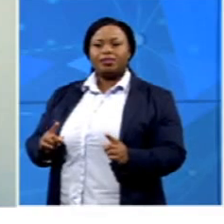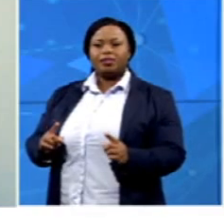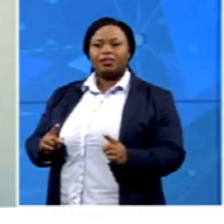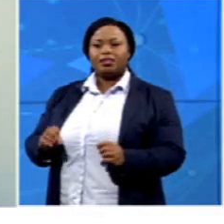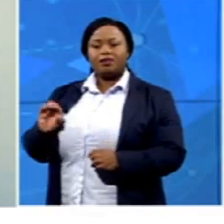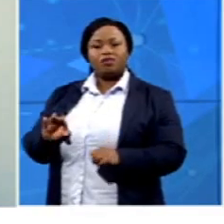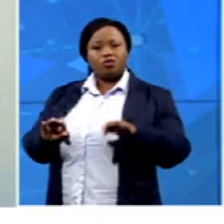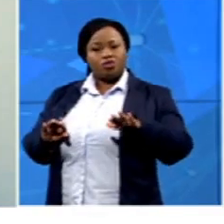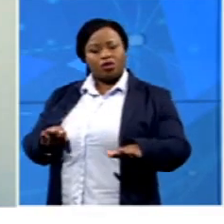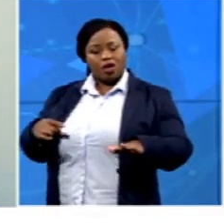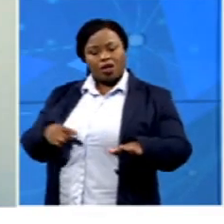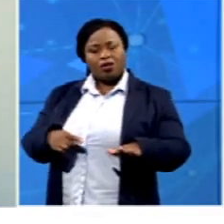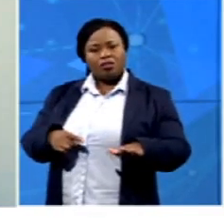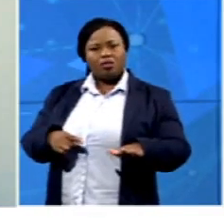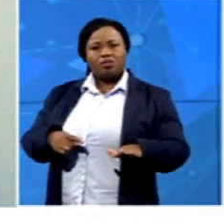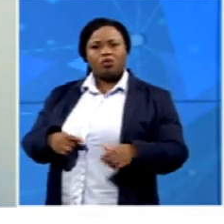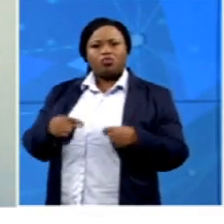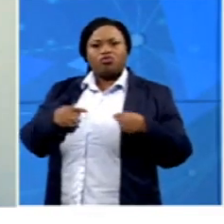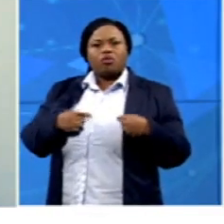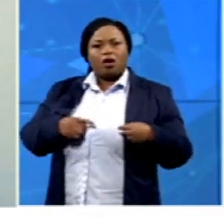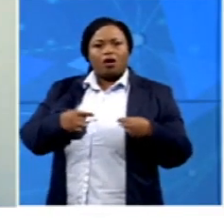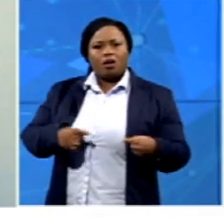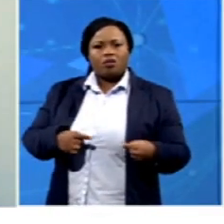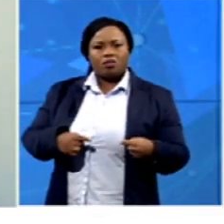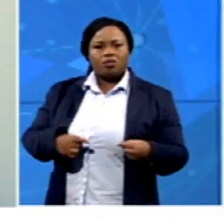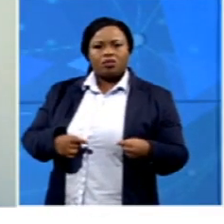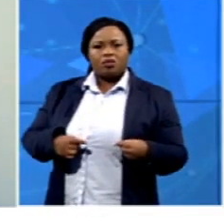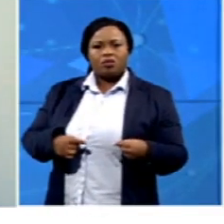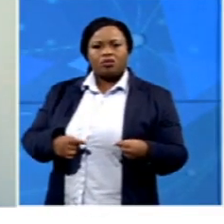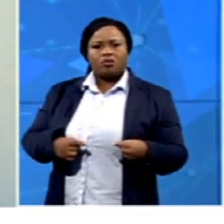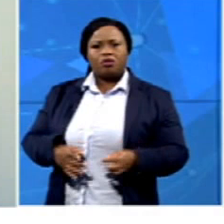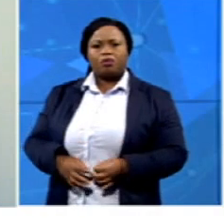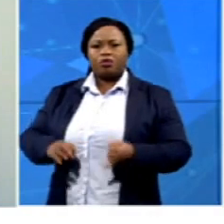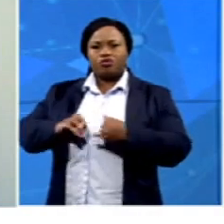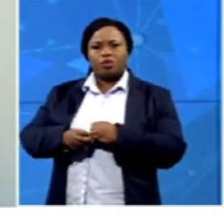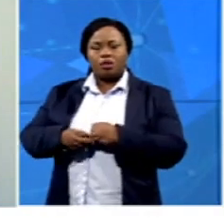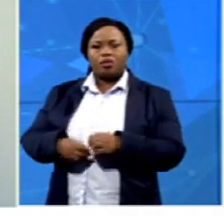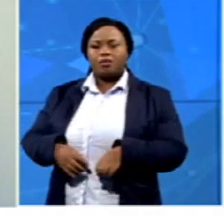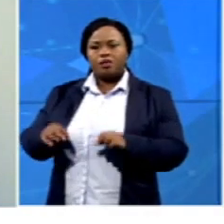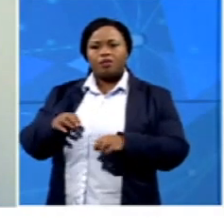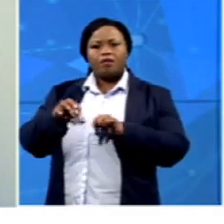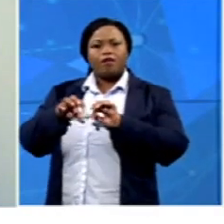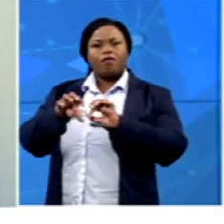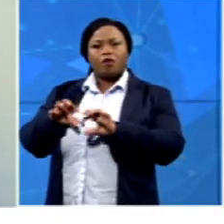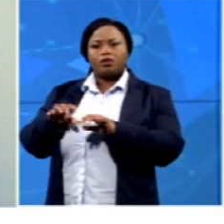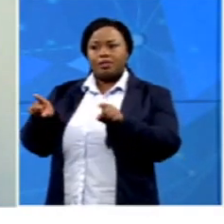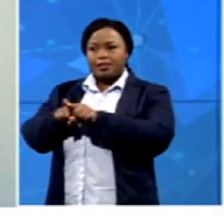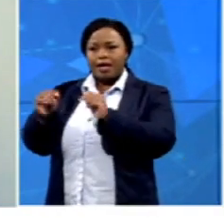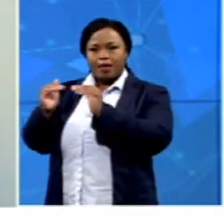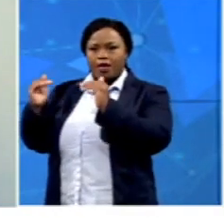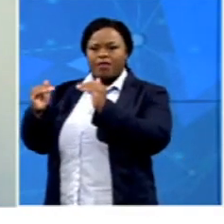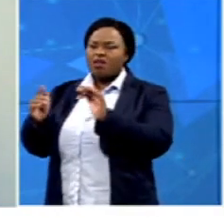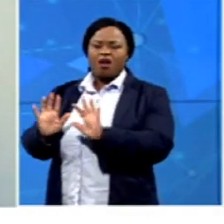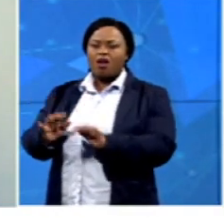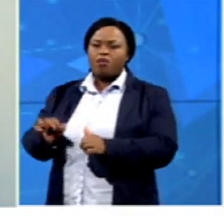child is really struggling to learn, don't go to their grade that they're on and try and make them read that. Get easier